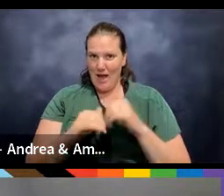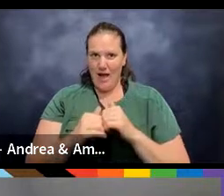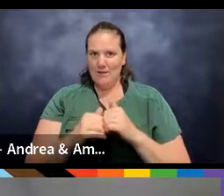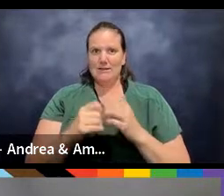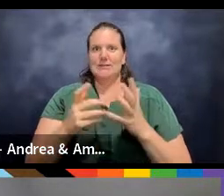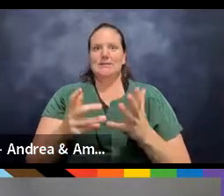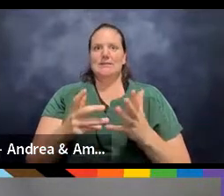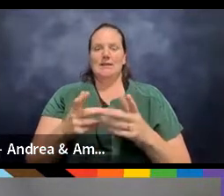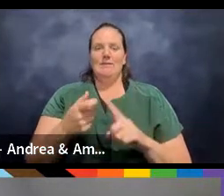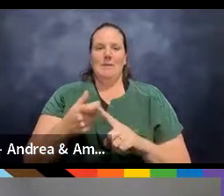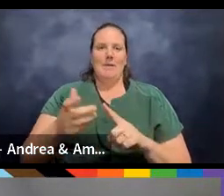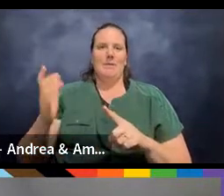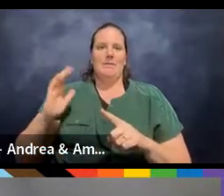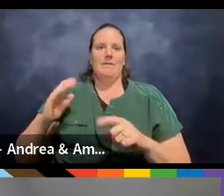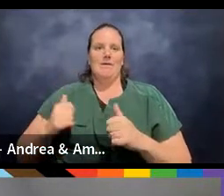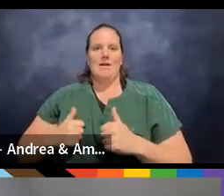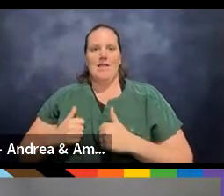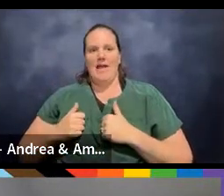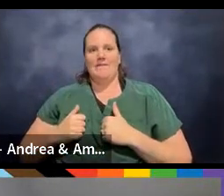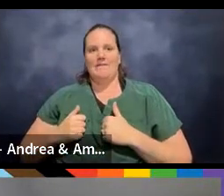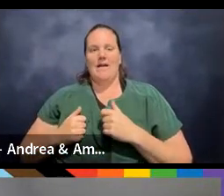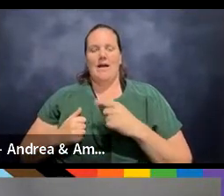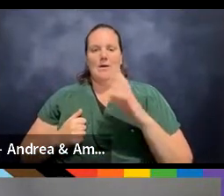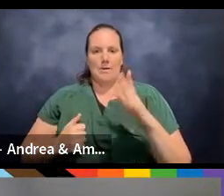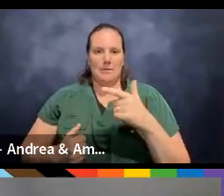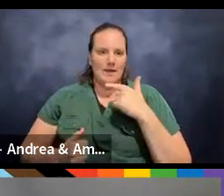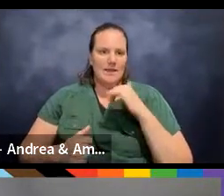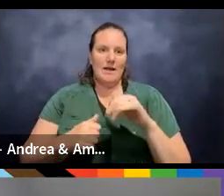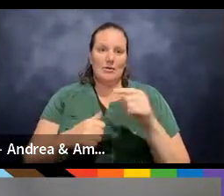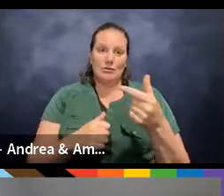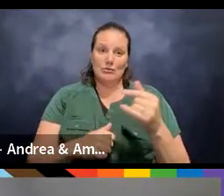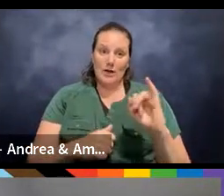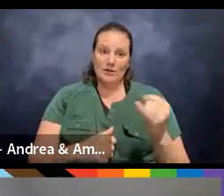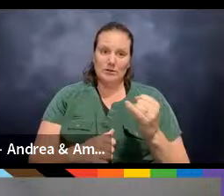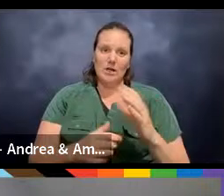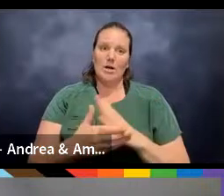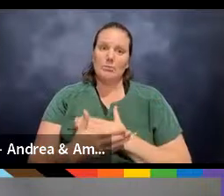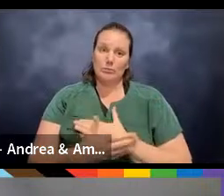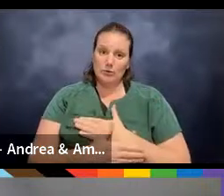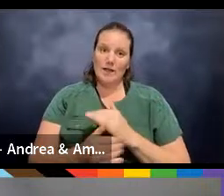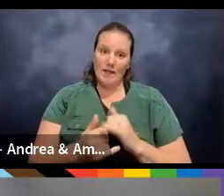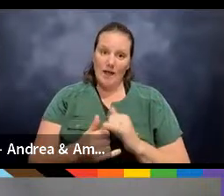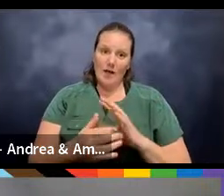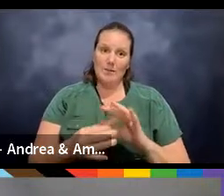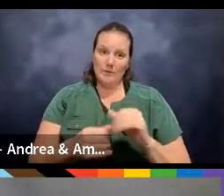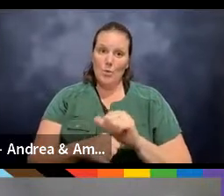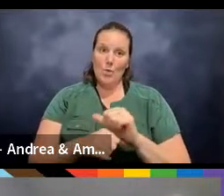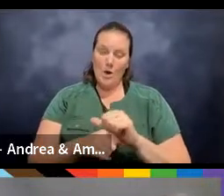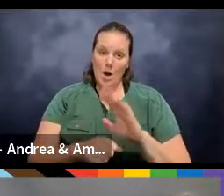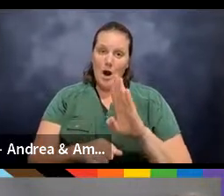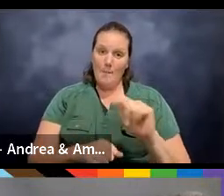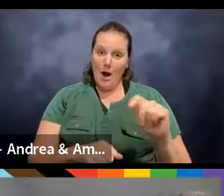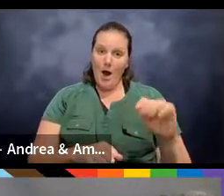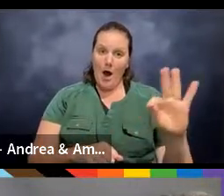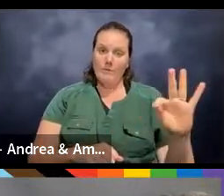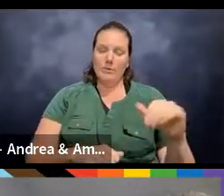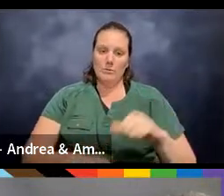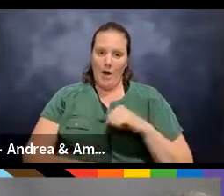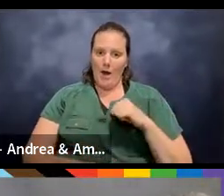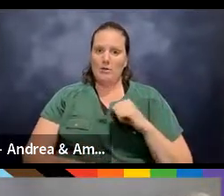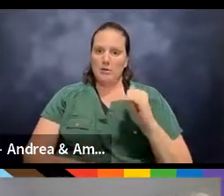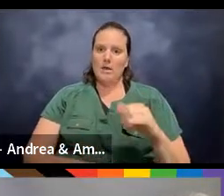my previous life, but I guess I will be, which is, Greg, I appreciate that comment about, like, if we work our butts off and we can be proud of that, that